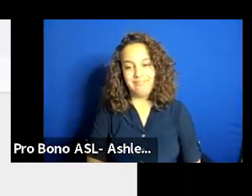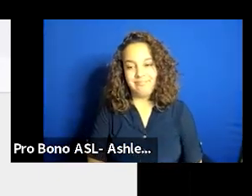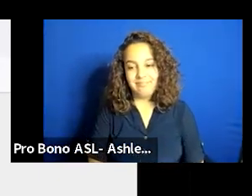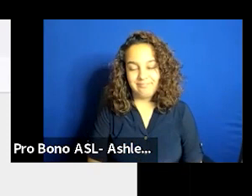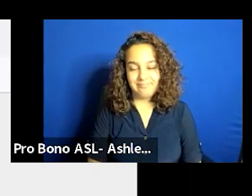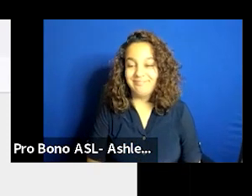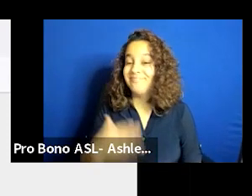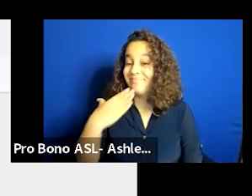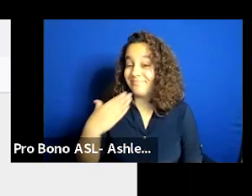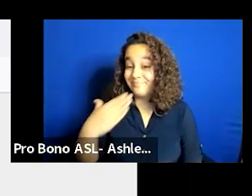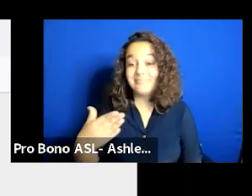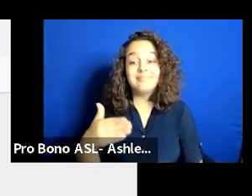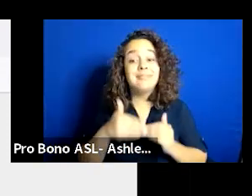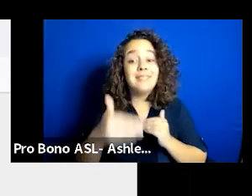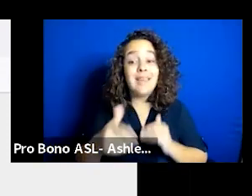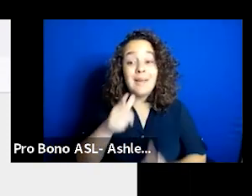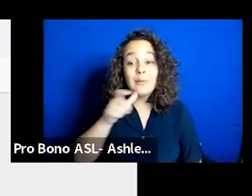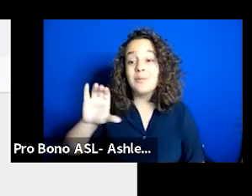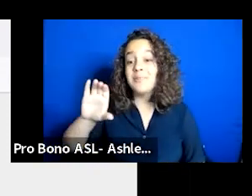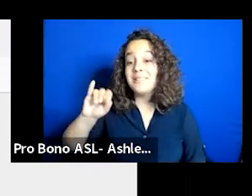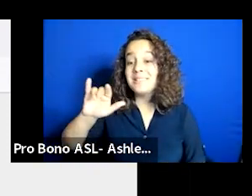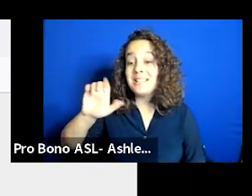Thank you. Celia?